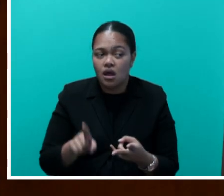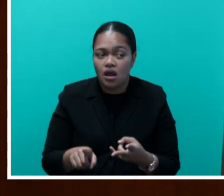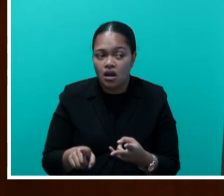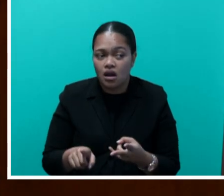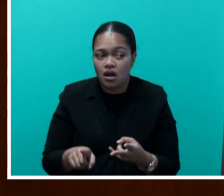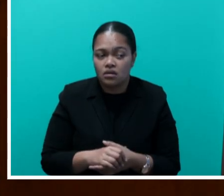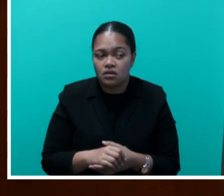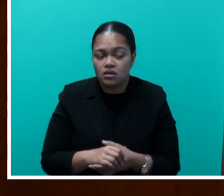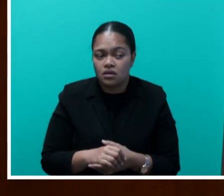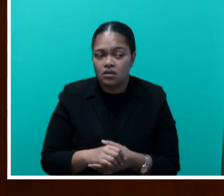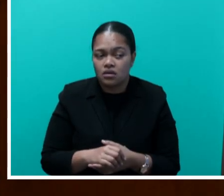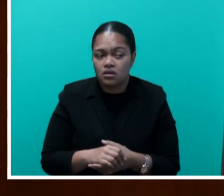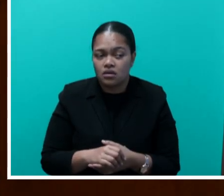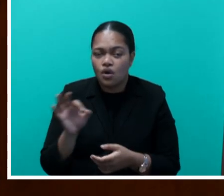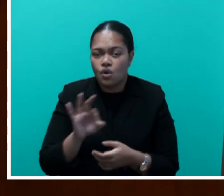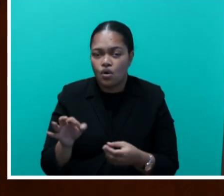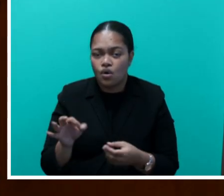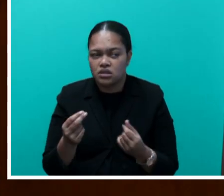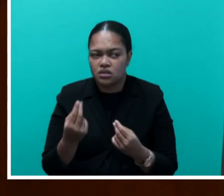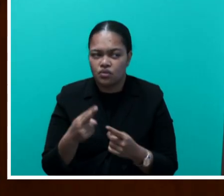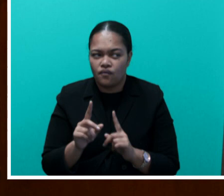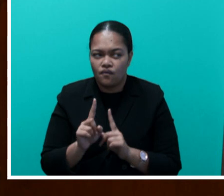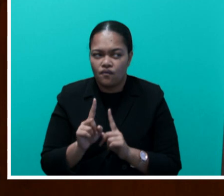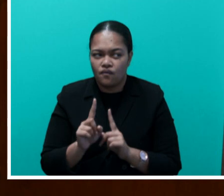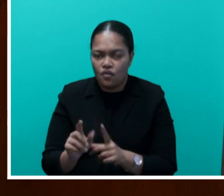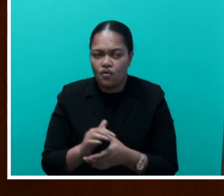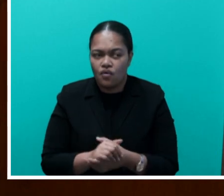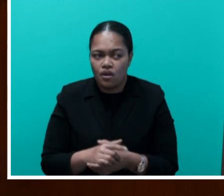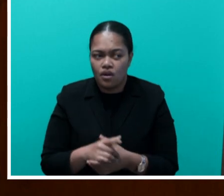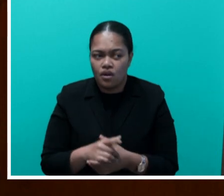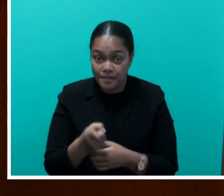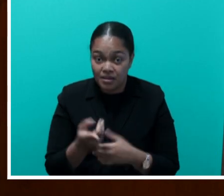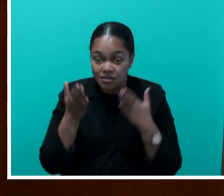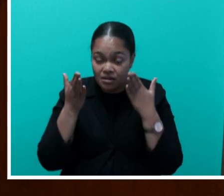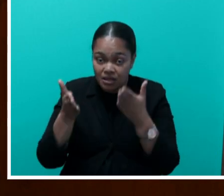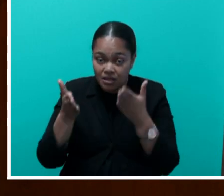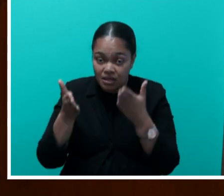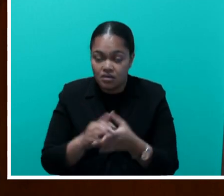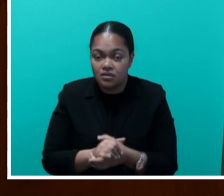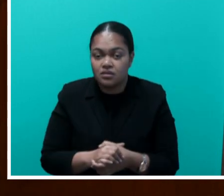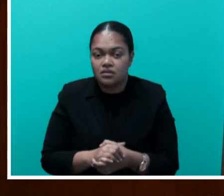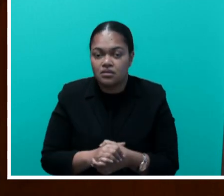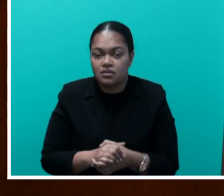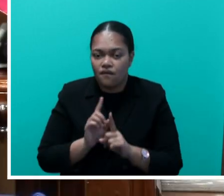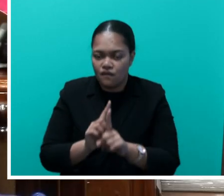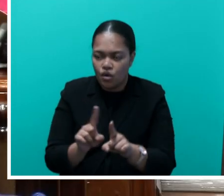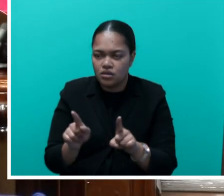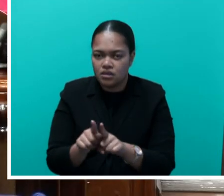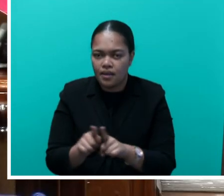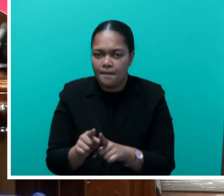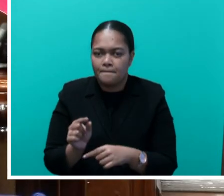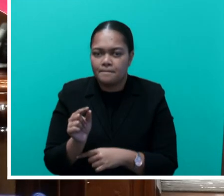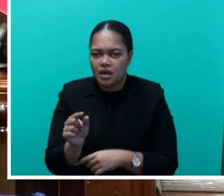statistics not very easy to follow. But the intent follows the same path as the